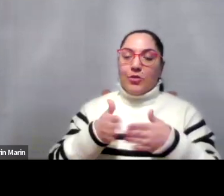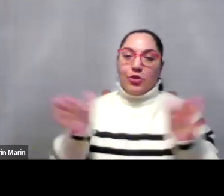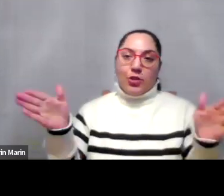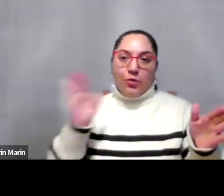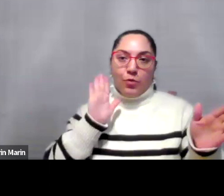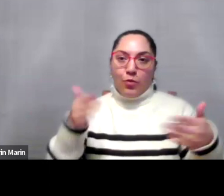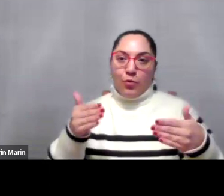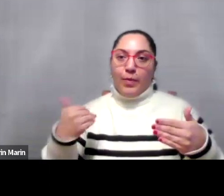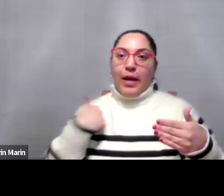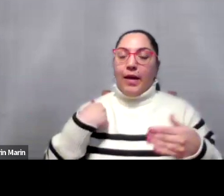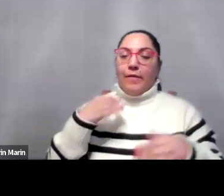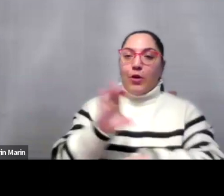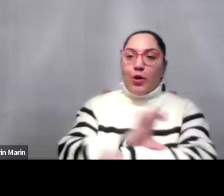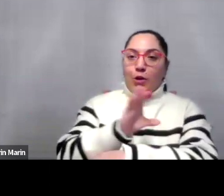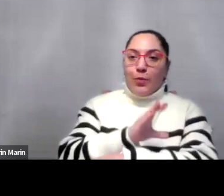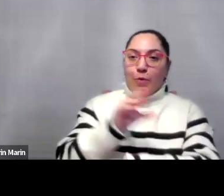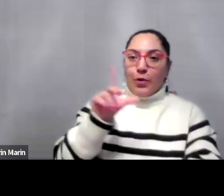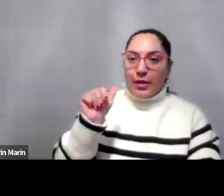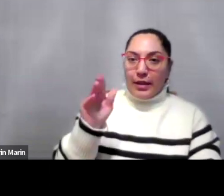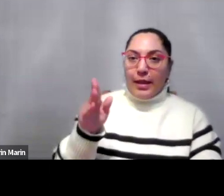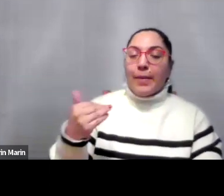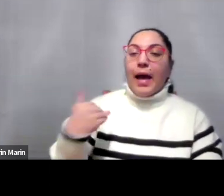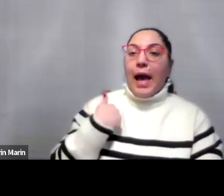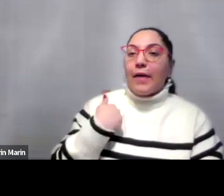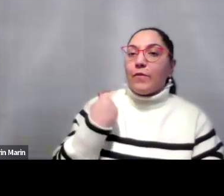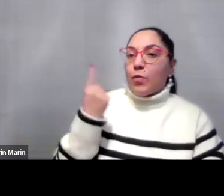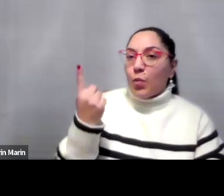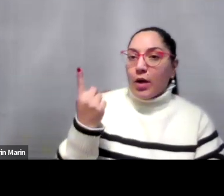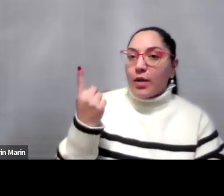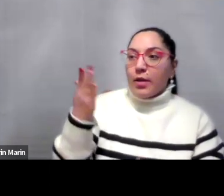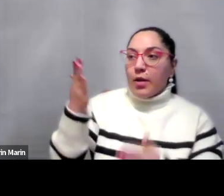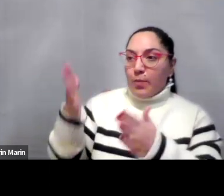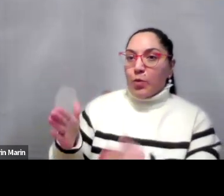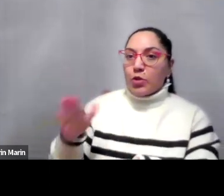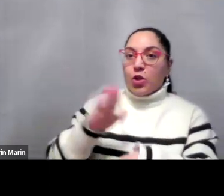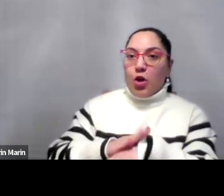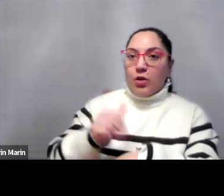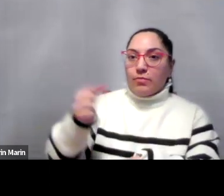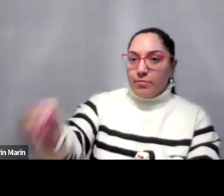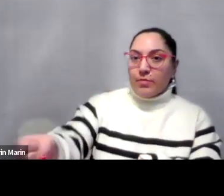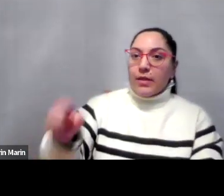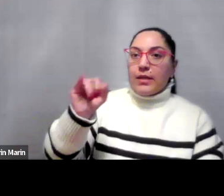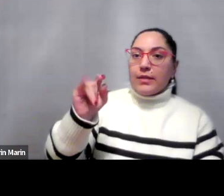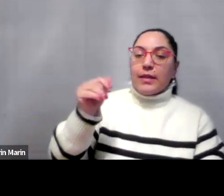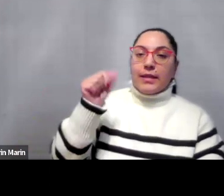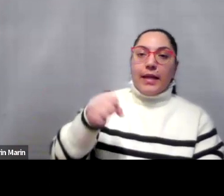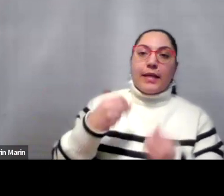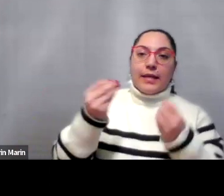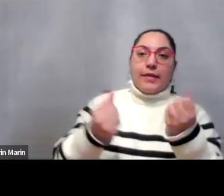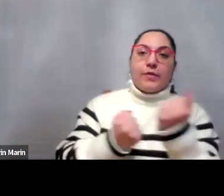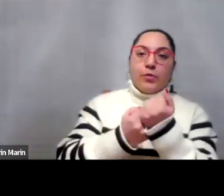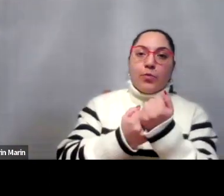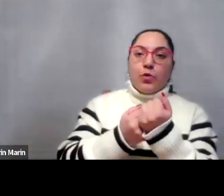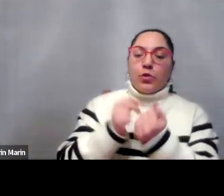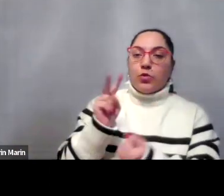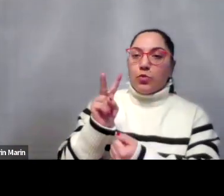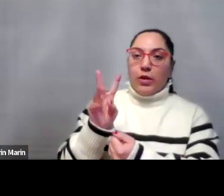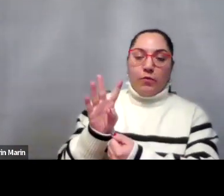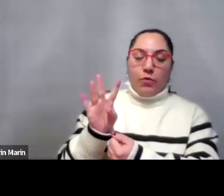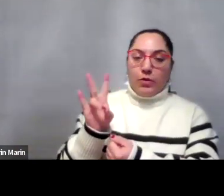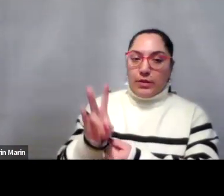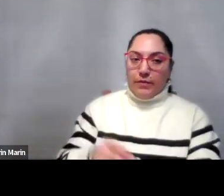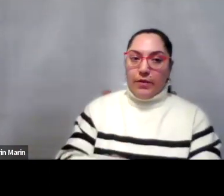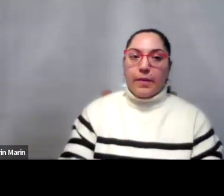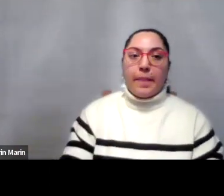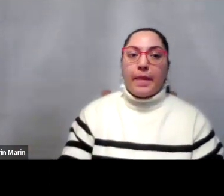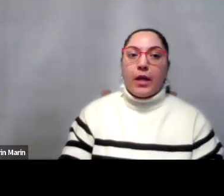lab down there, but somebody is on site 24 hours a day to provide supports. When